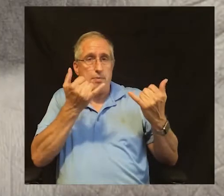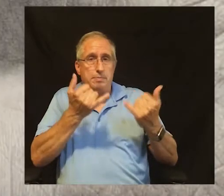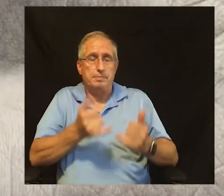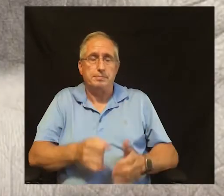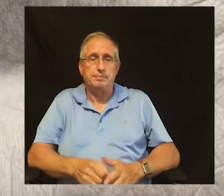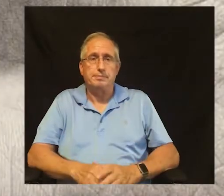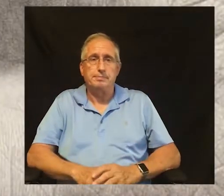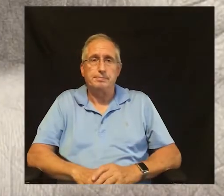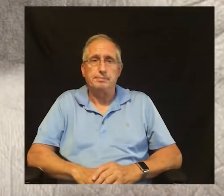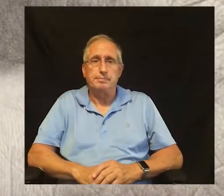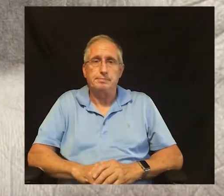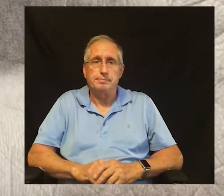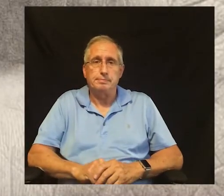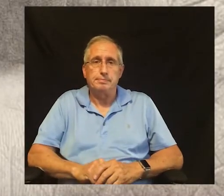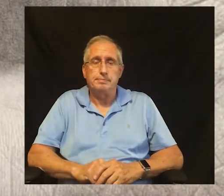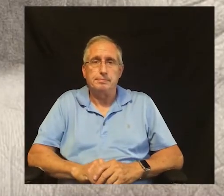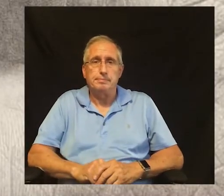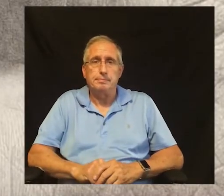picture for just a moment.